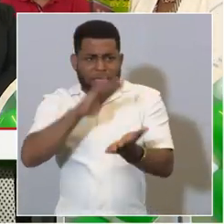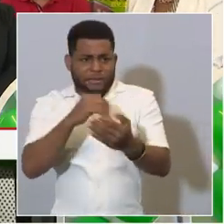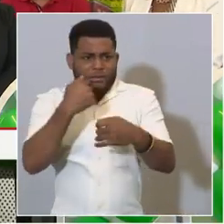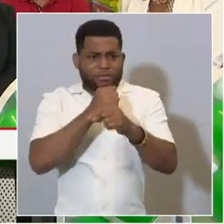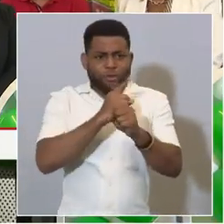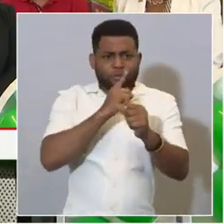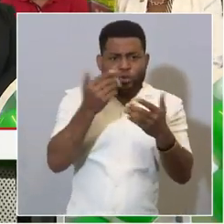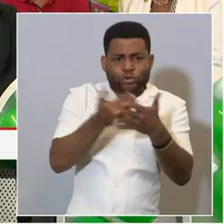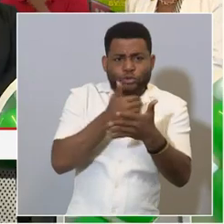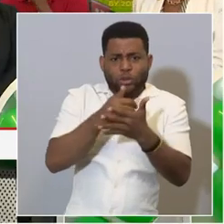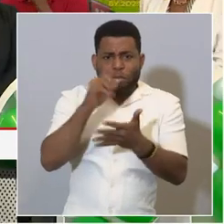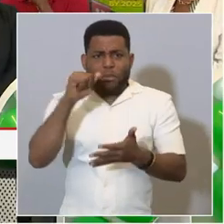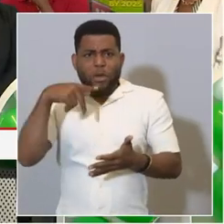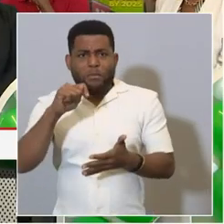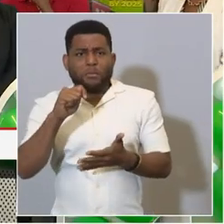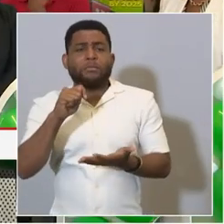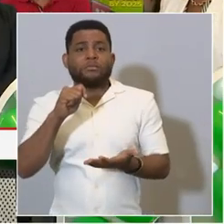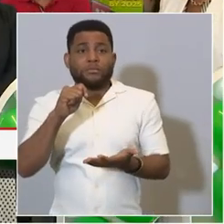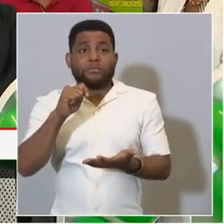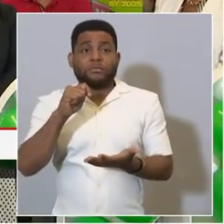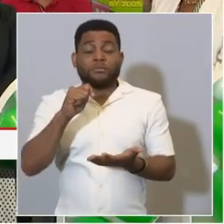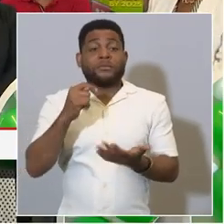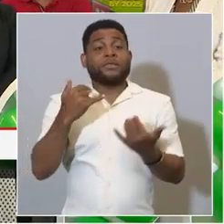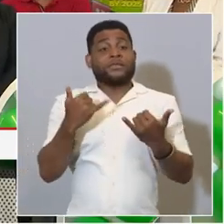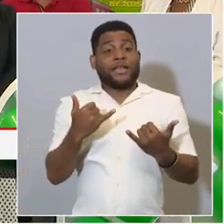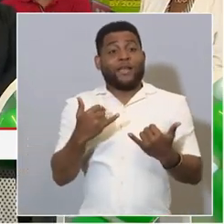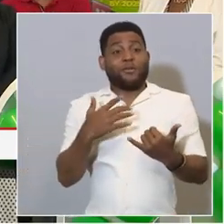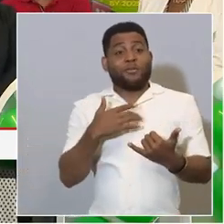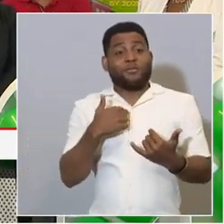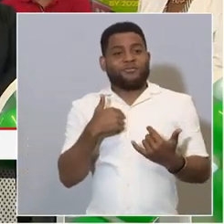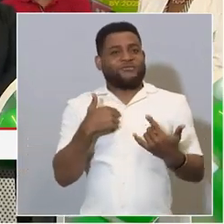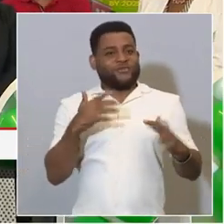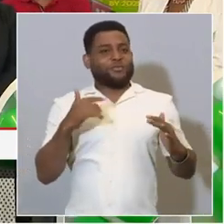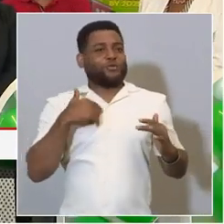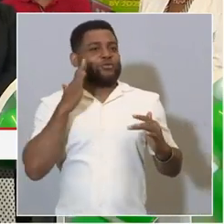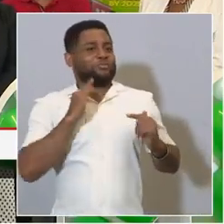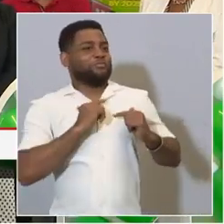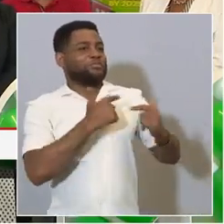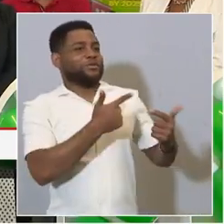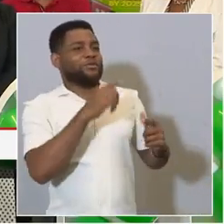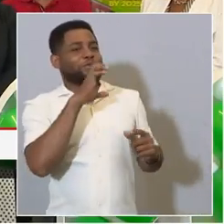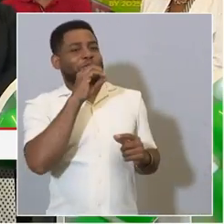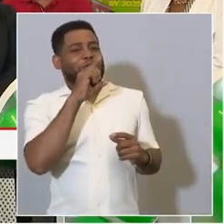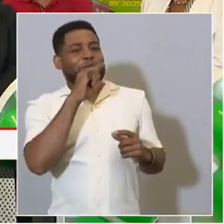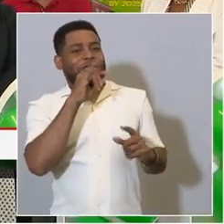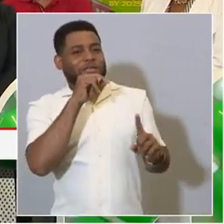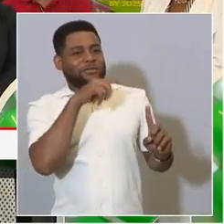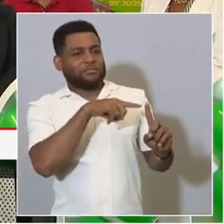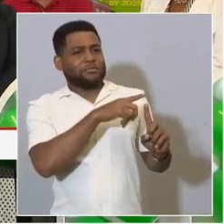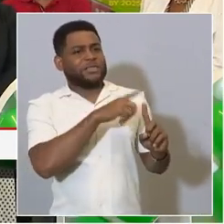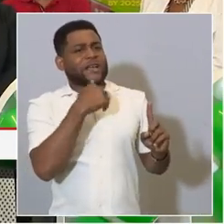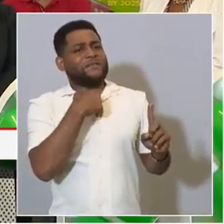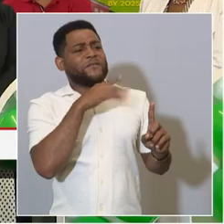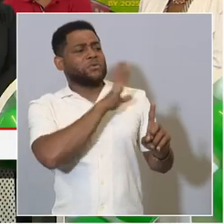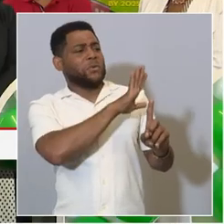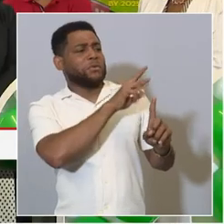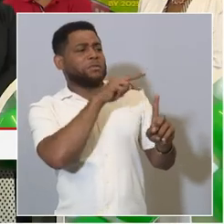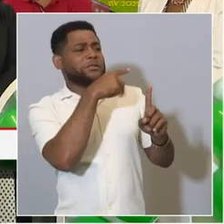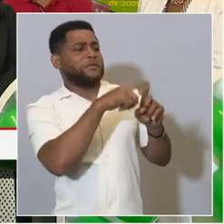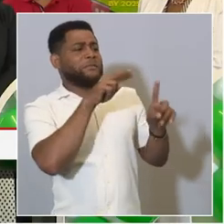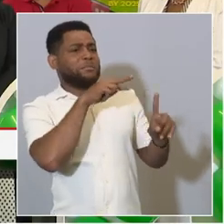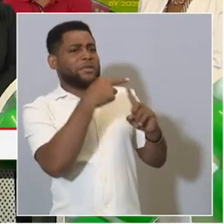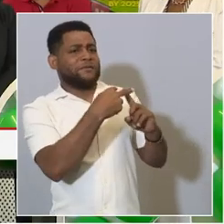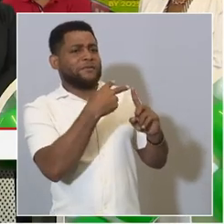one thing. Let me turn to Colleen, who she can tell you another perspective of why we've been able to do it